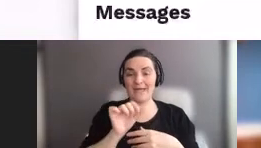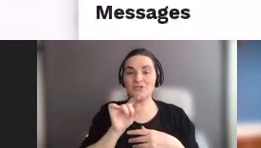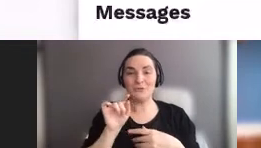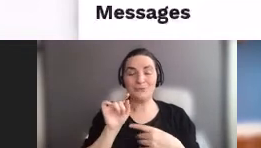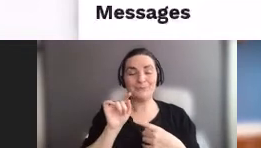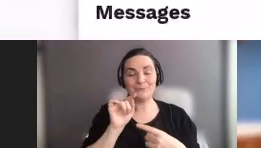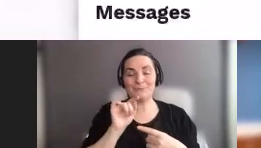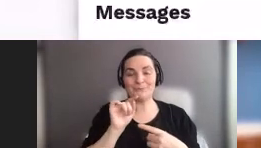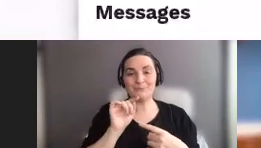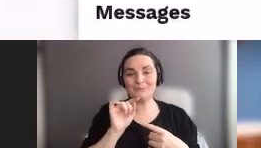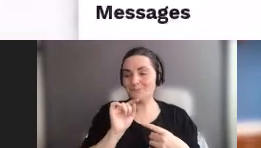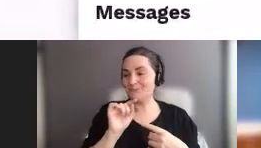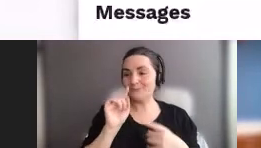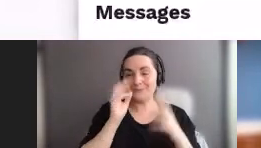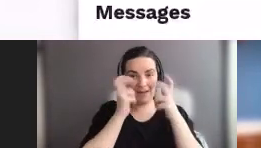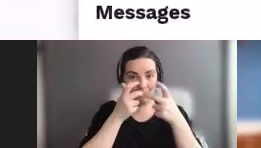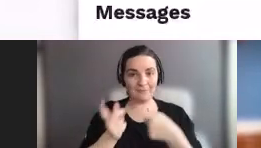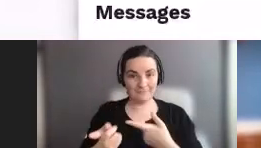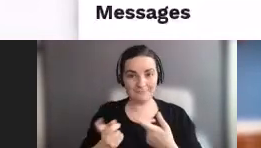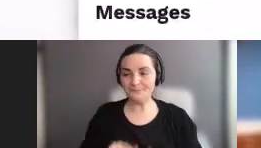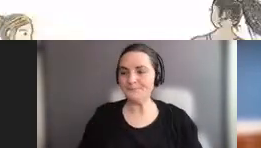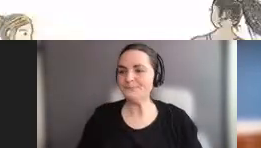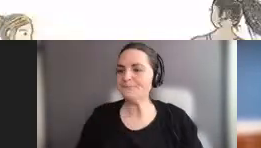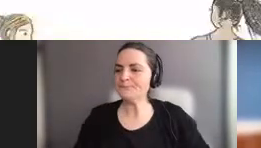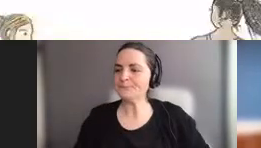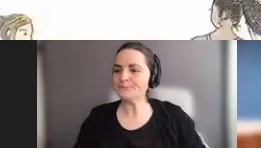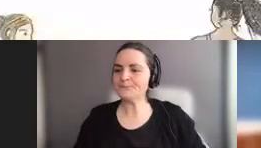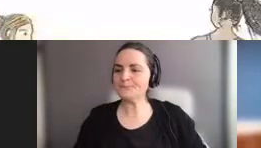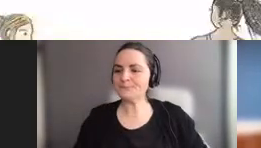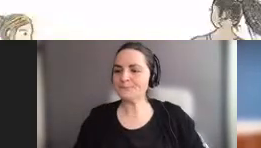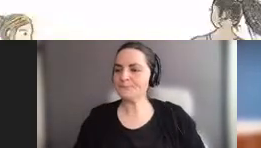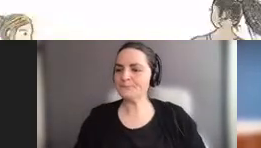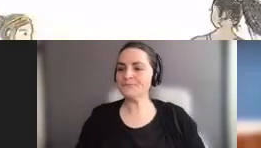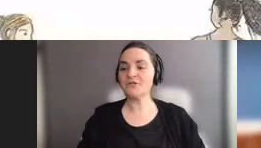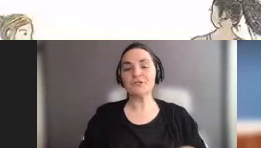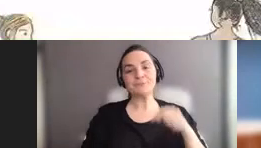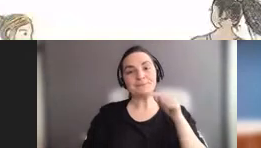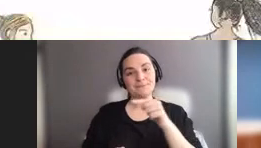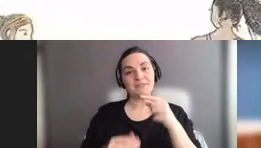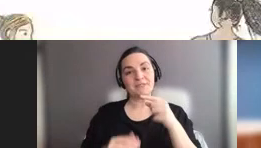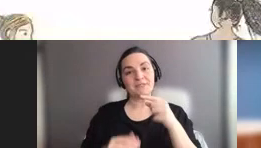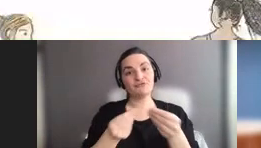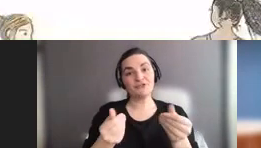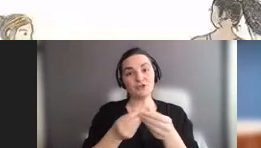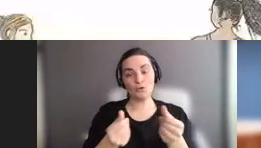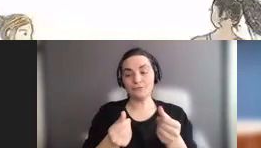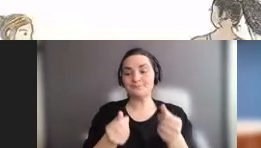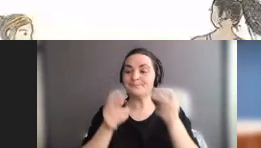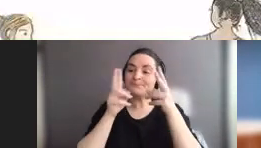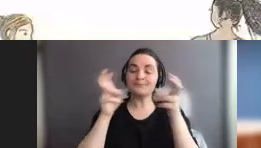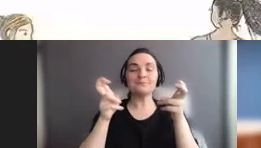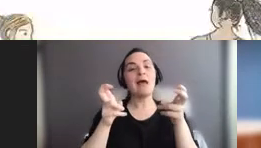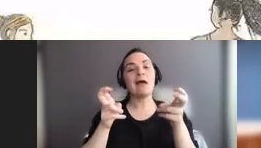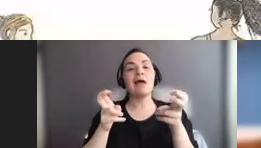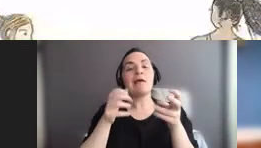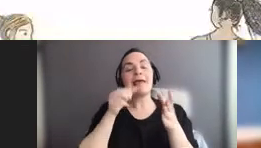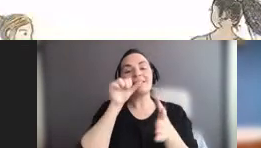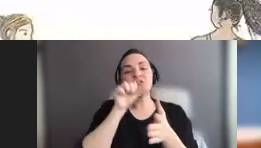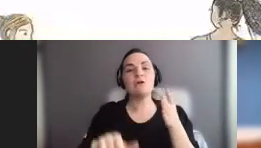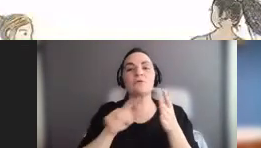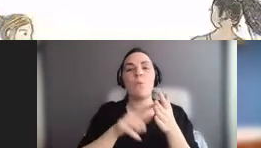and I'm going to go straight to this resource, which is the Getting Started with Assessment